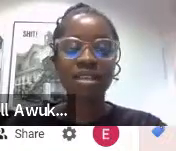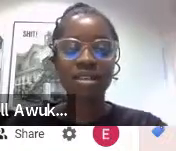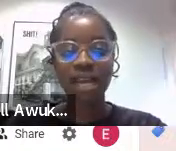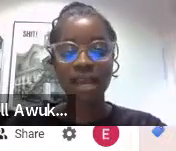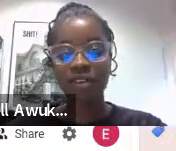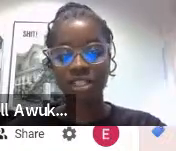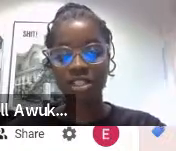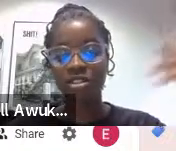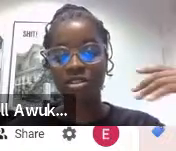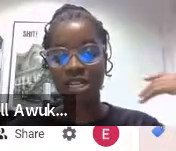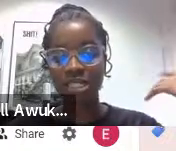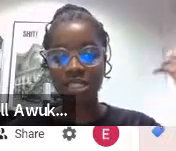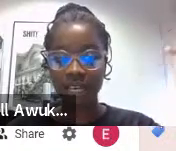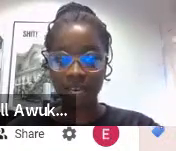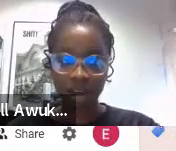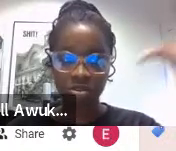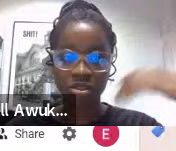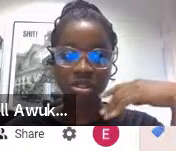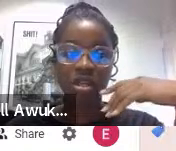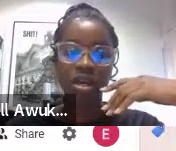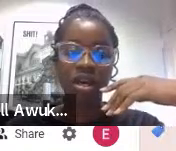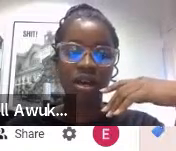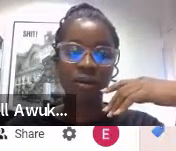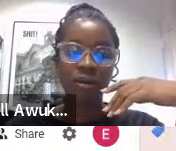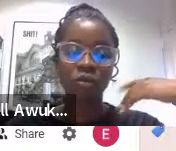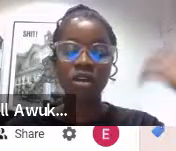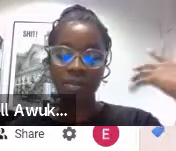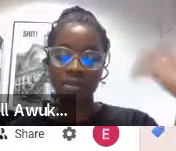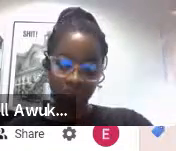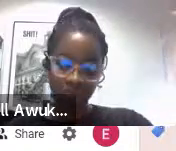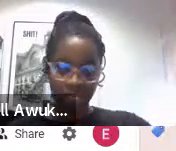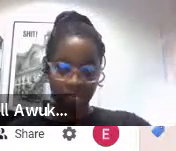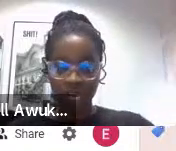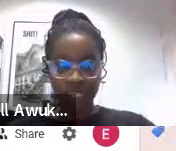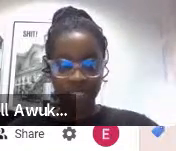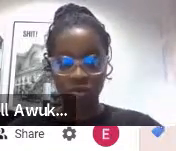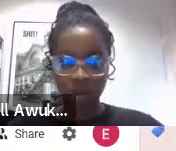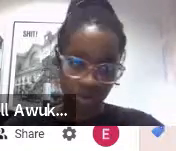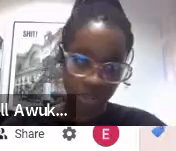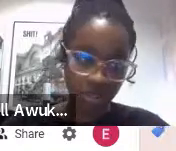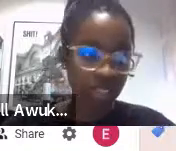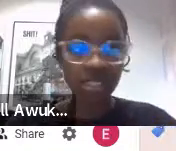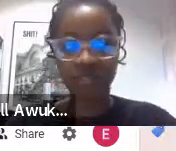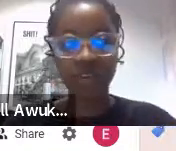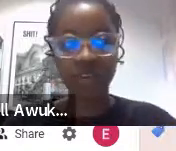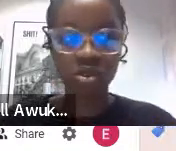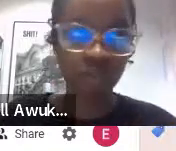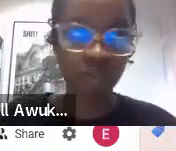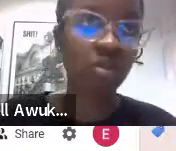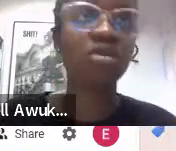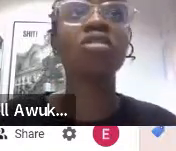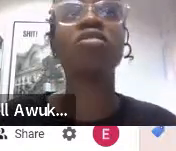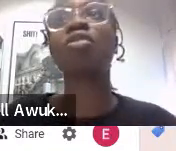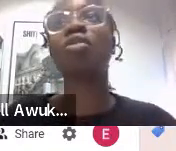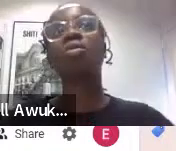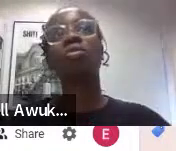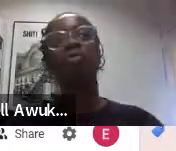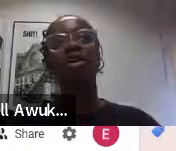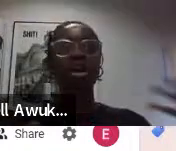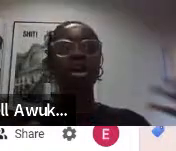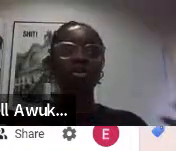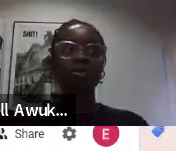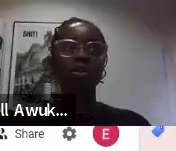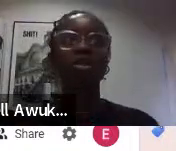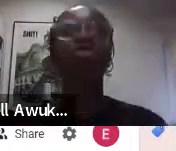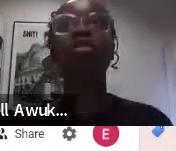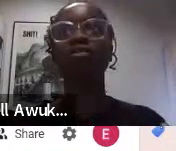use the type function to actually check out what type of data you're actually working with. This is very useful for